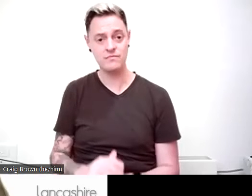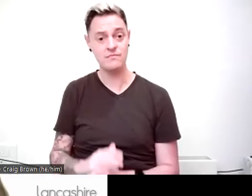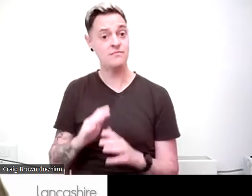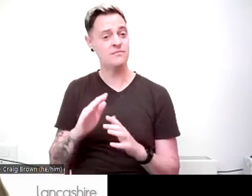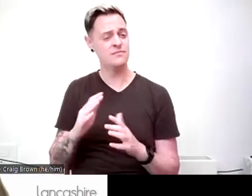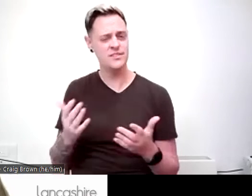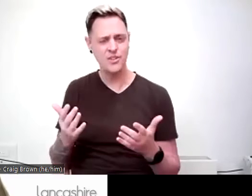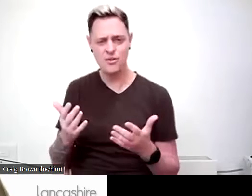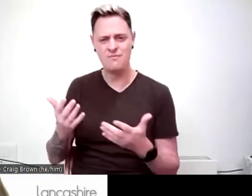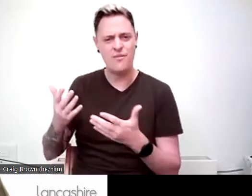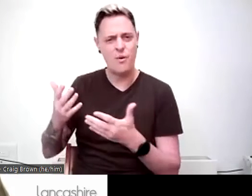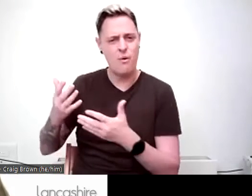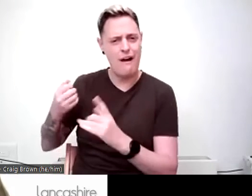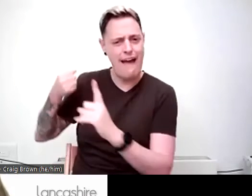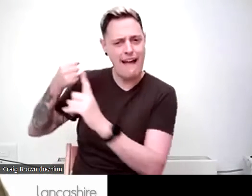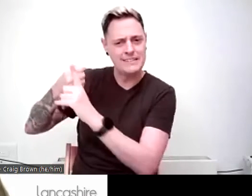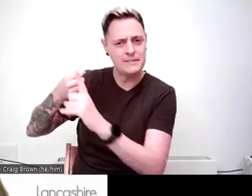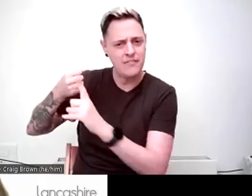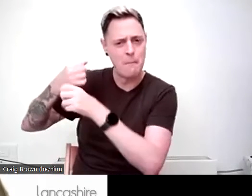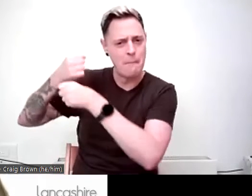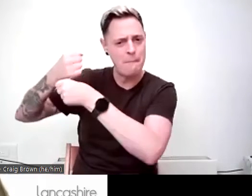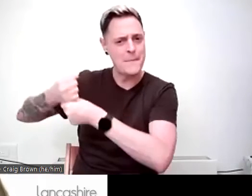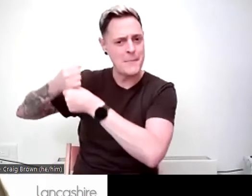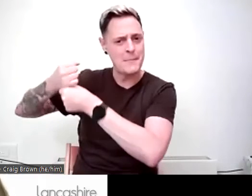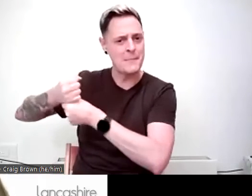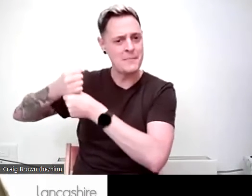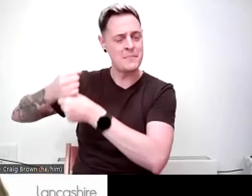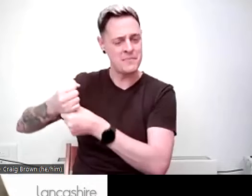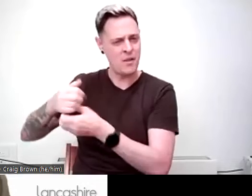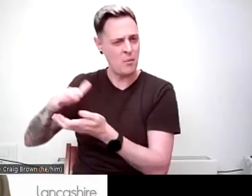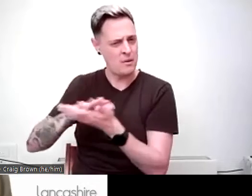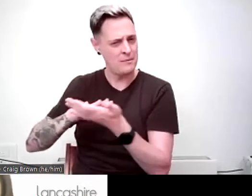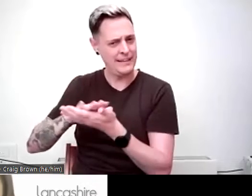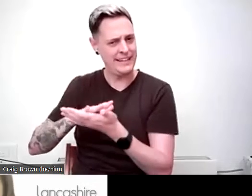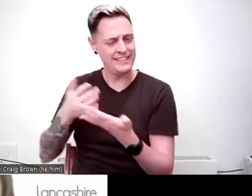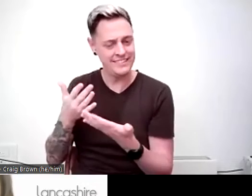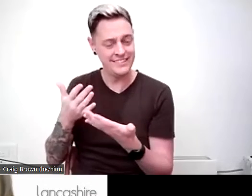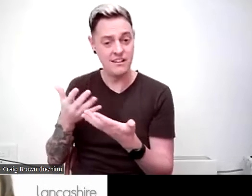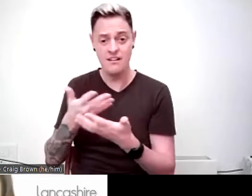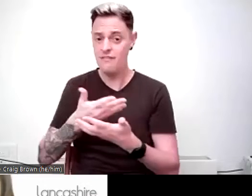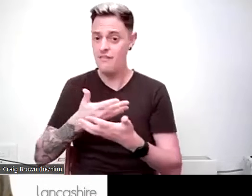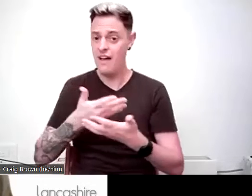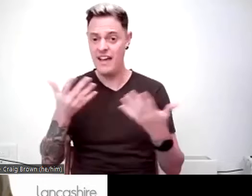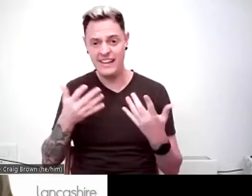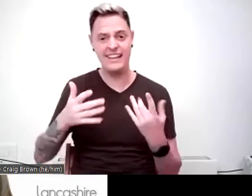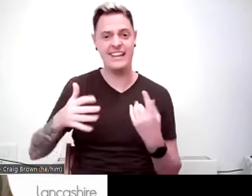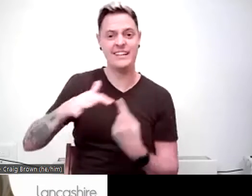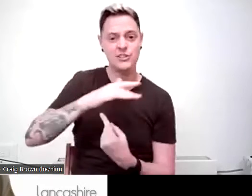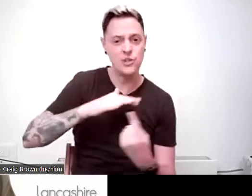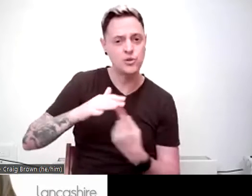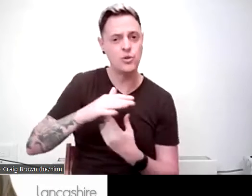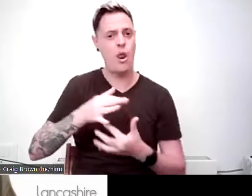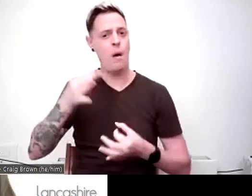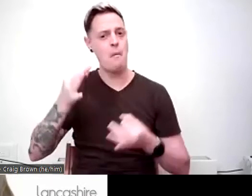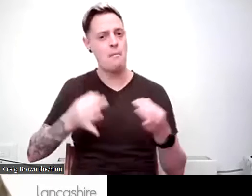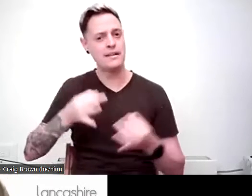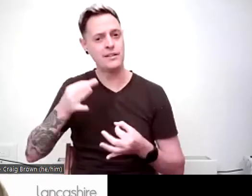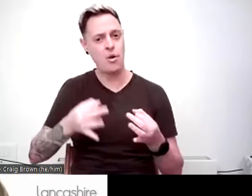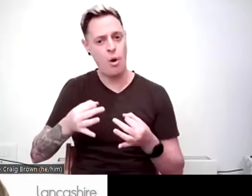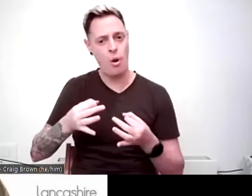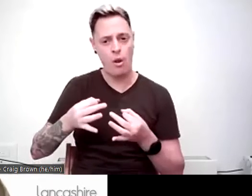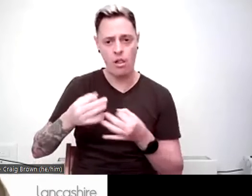about activism as well, we can't, social, political movements